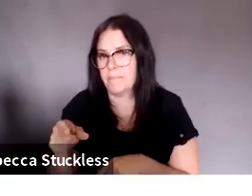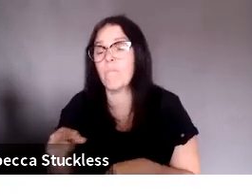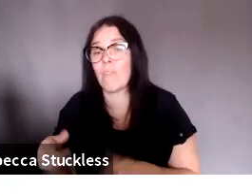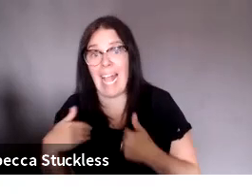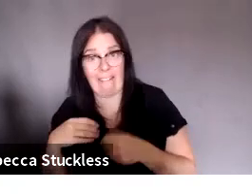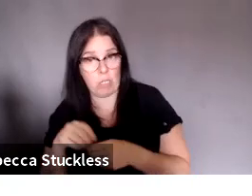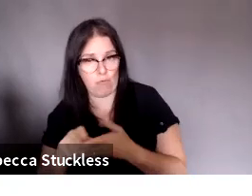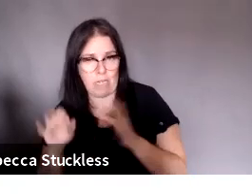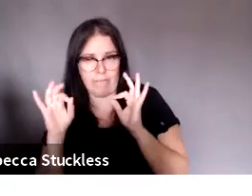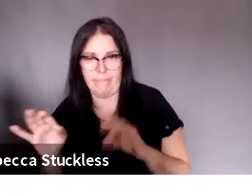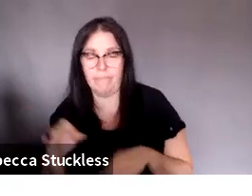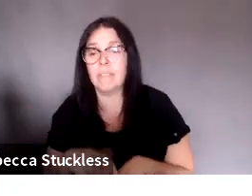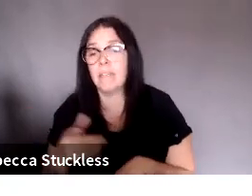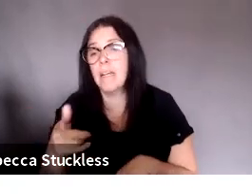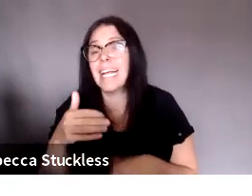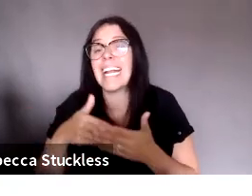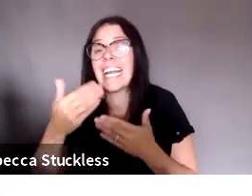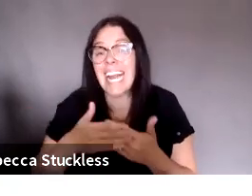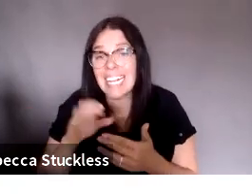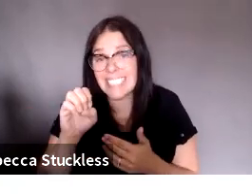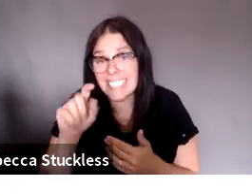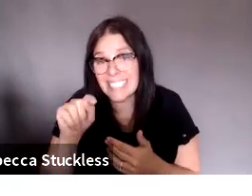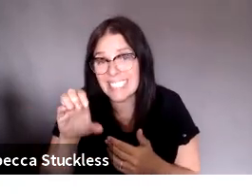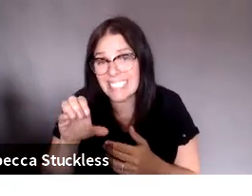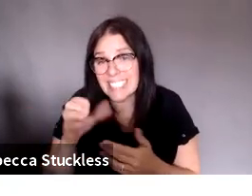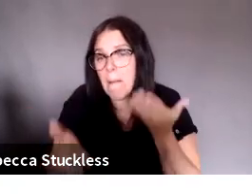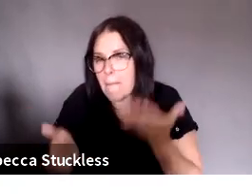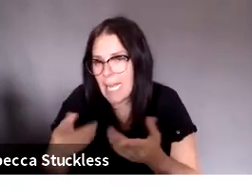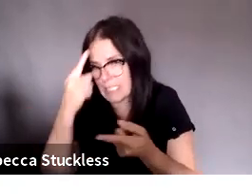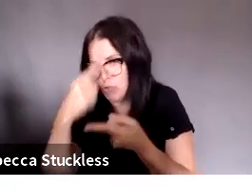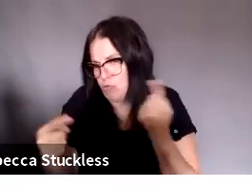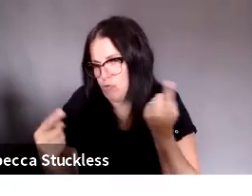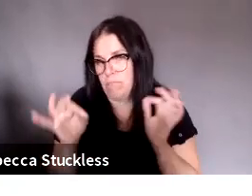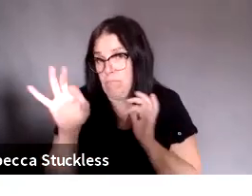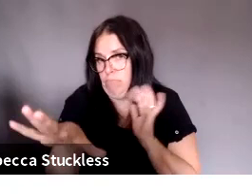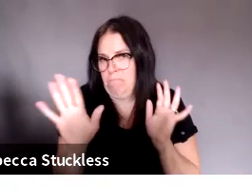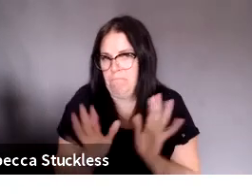It isn't to say that your next ETC will agree with it. Just want to put that out there.